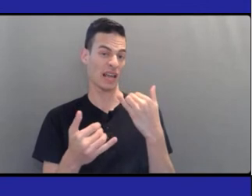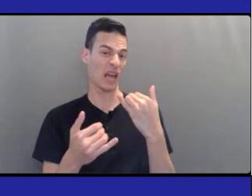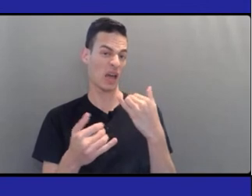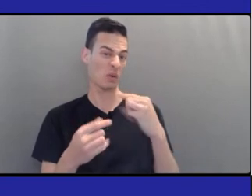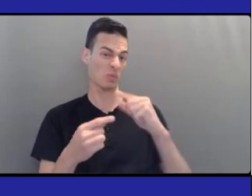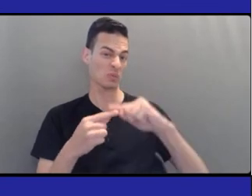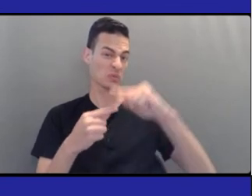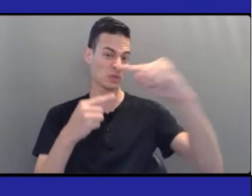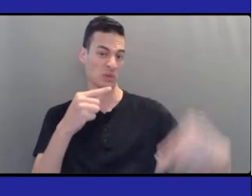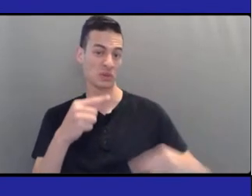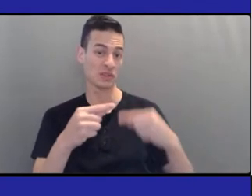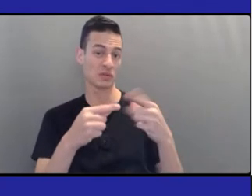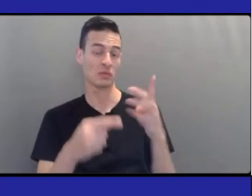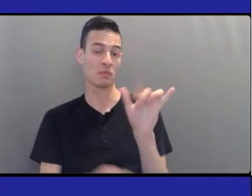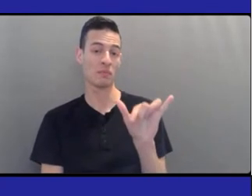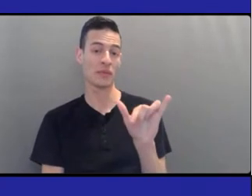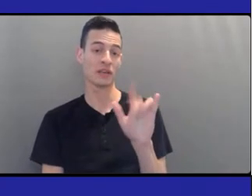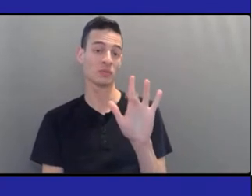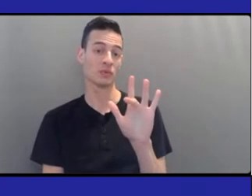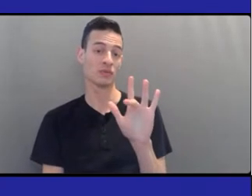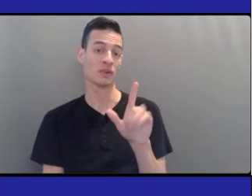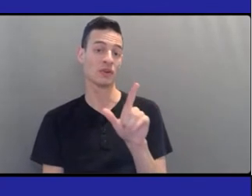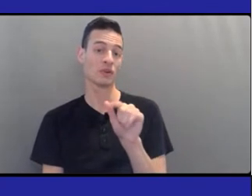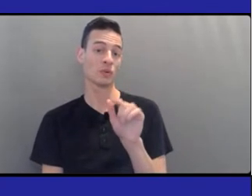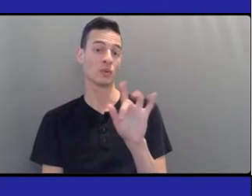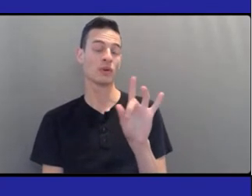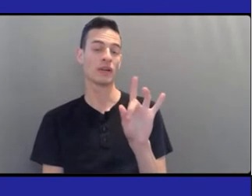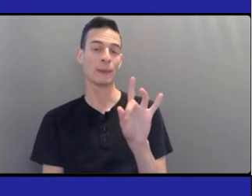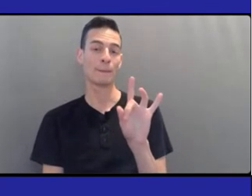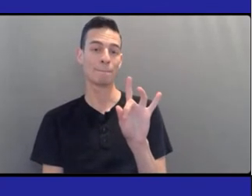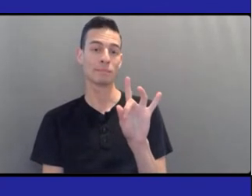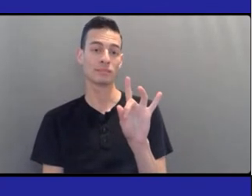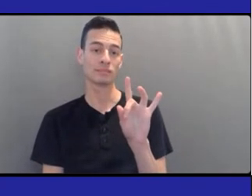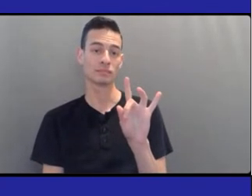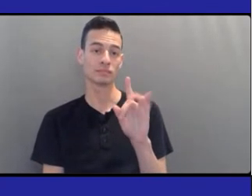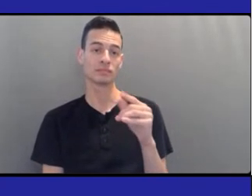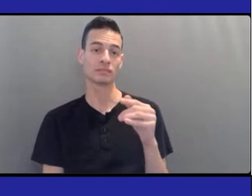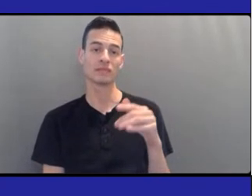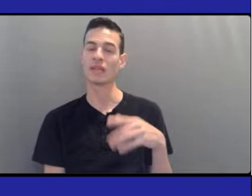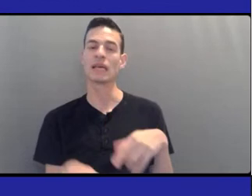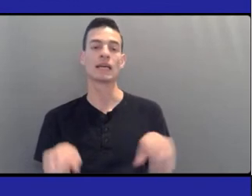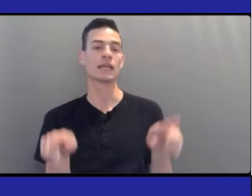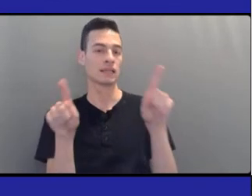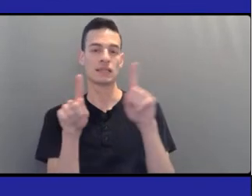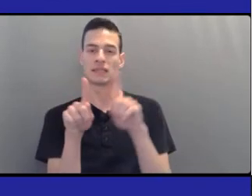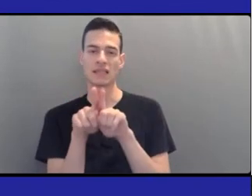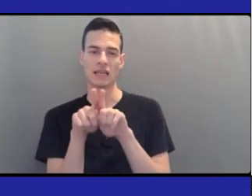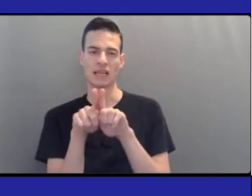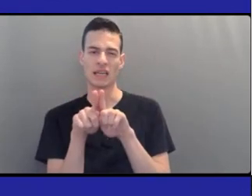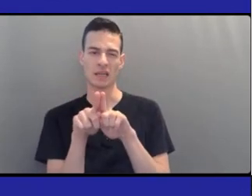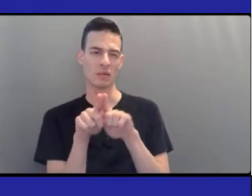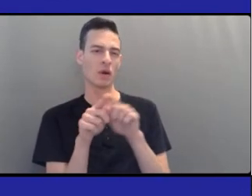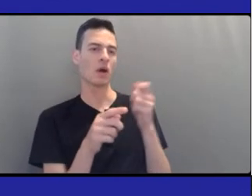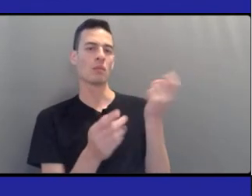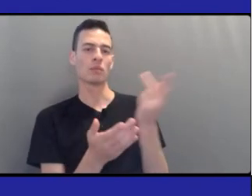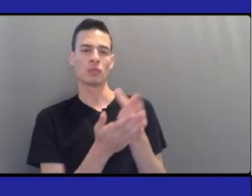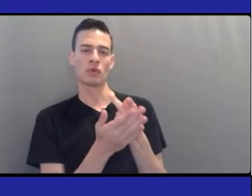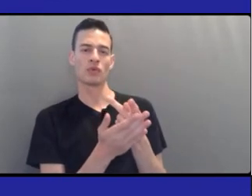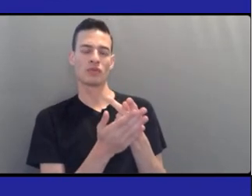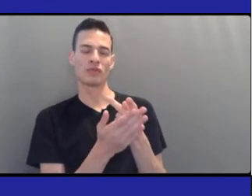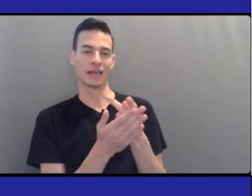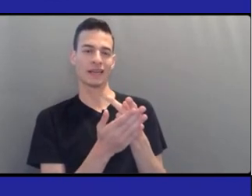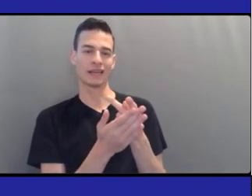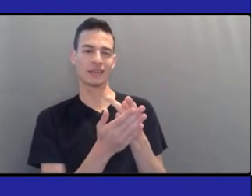May 25, 2028. Approving Salvatore Russo to be a member of the Board